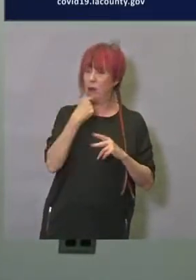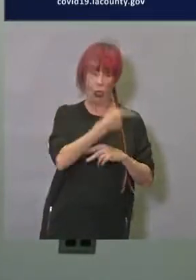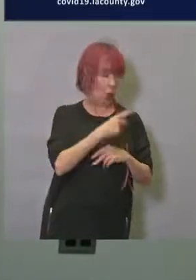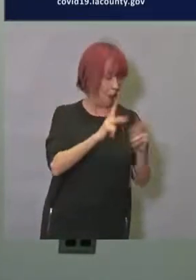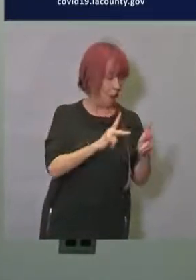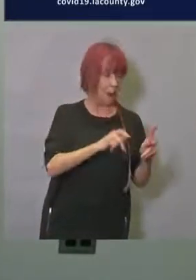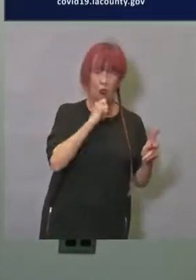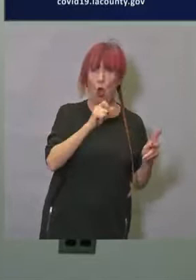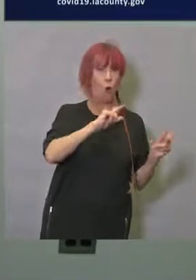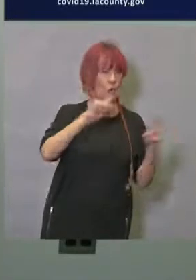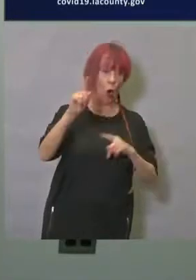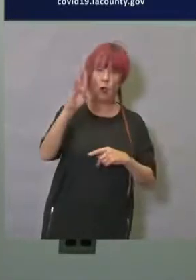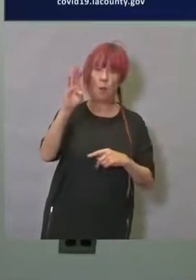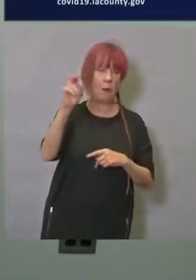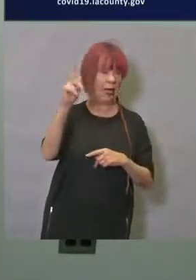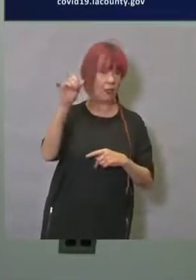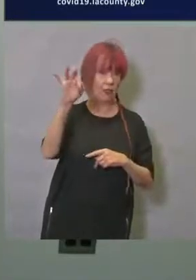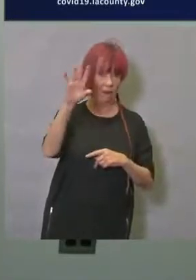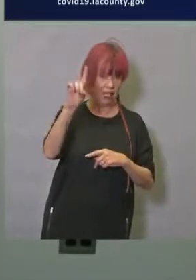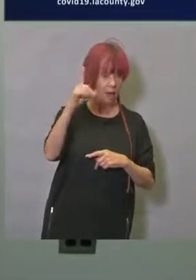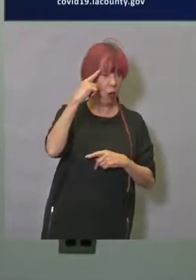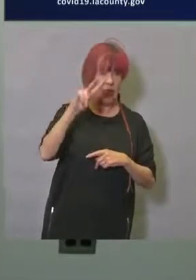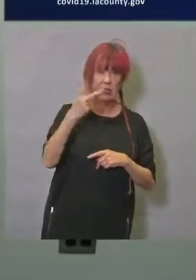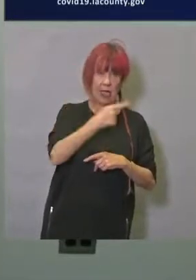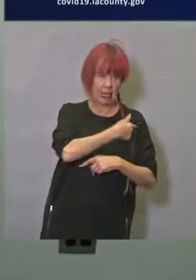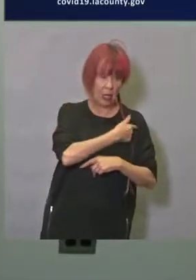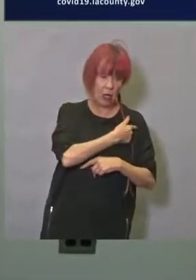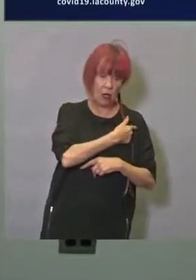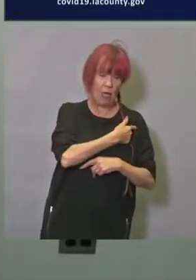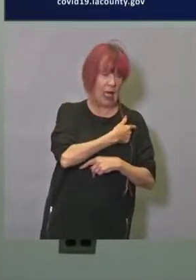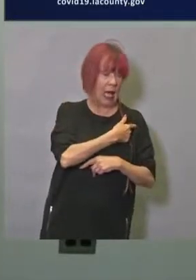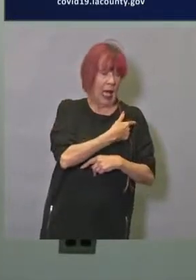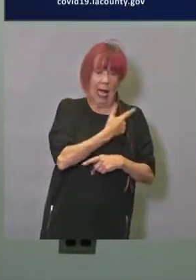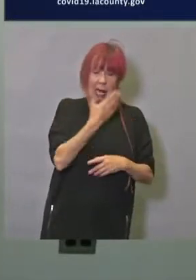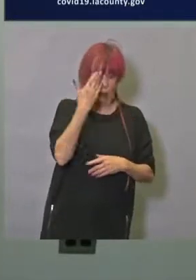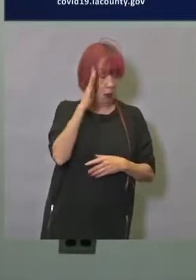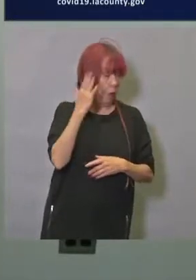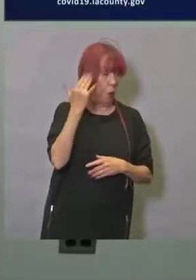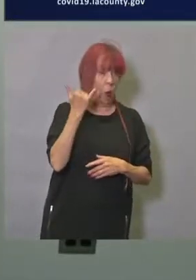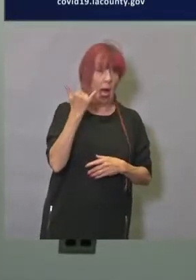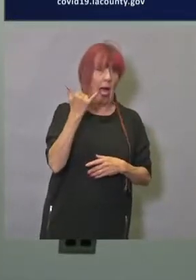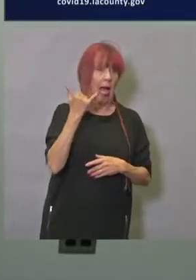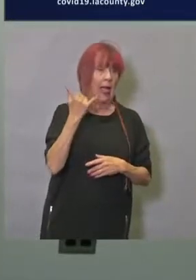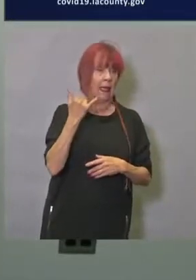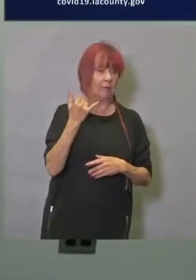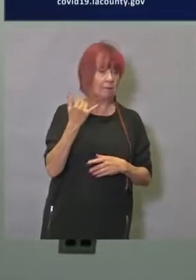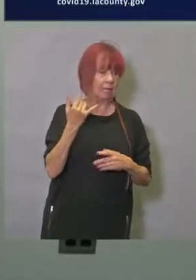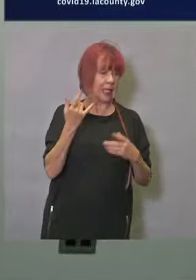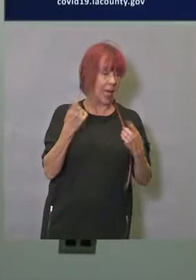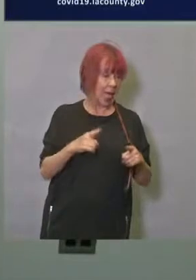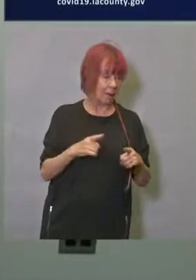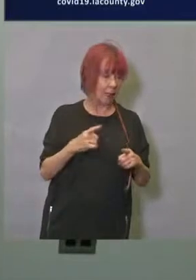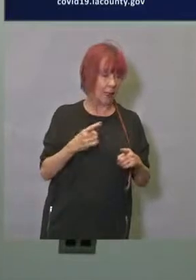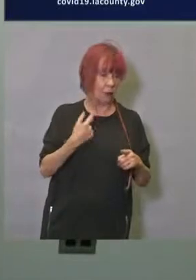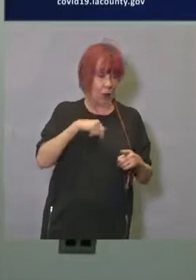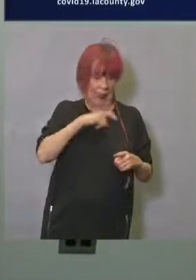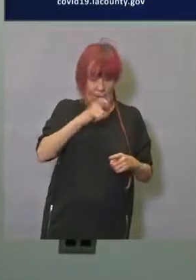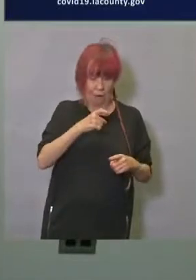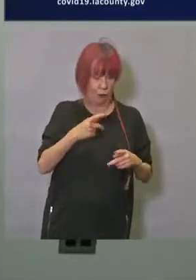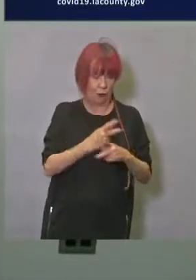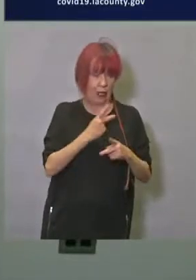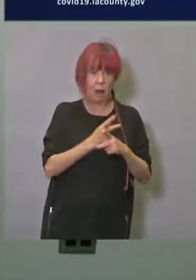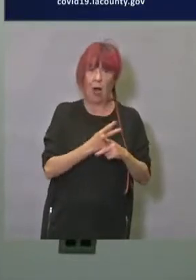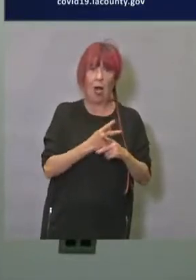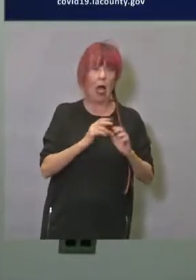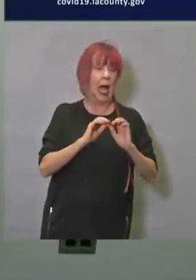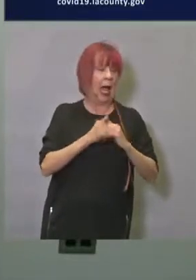second dose. I mean, obviously, we'll need to figure out here in LA County how to get them their second dose. It's certainly a